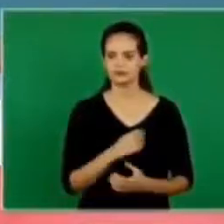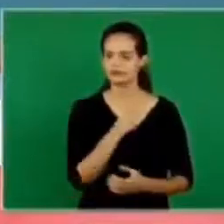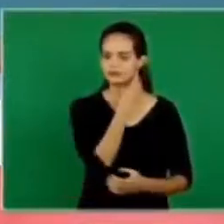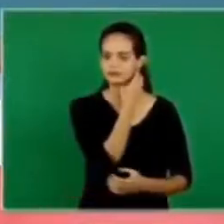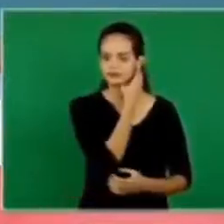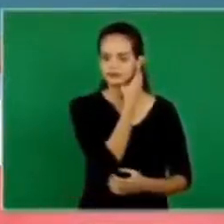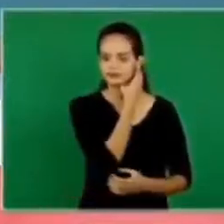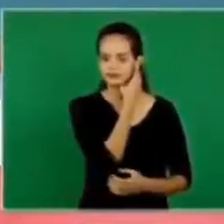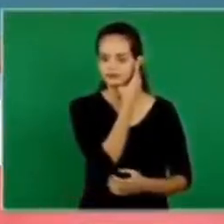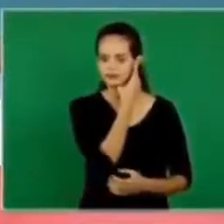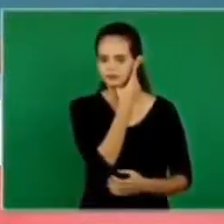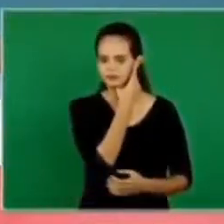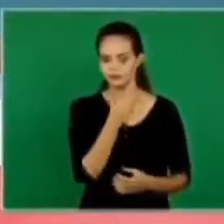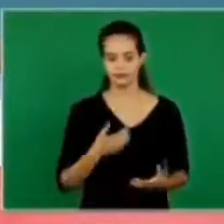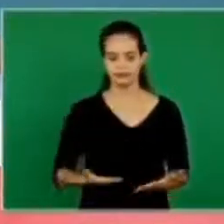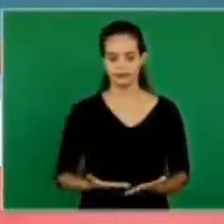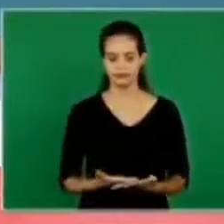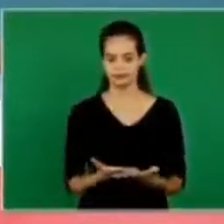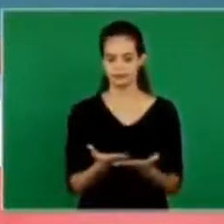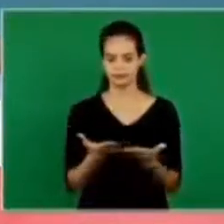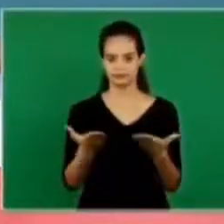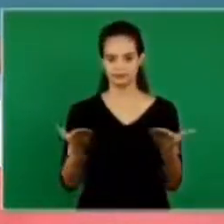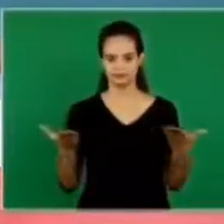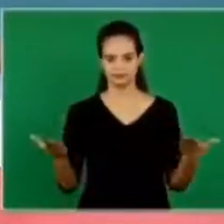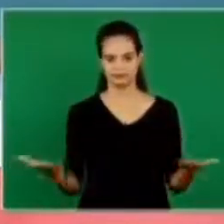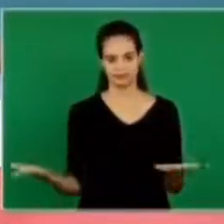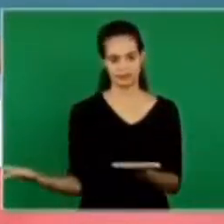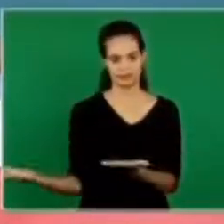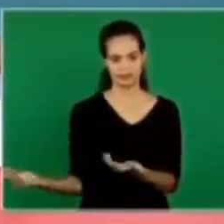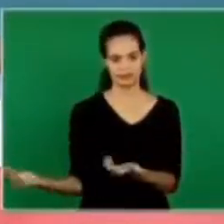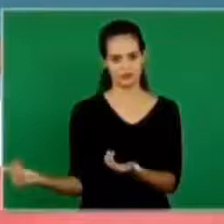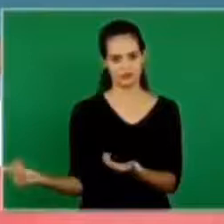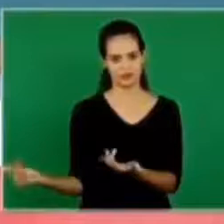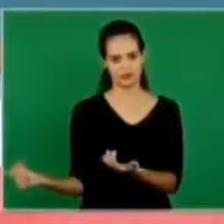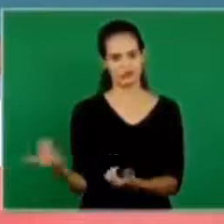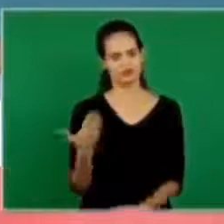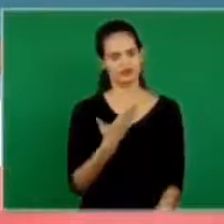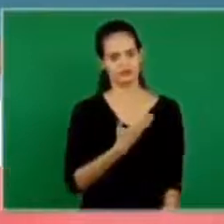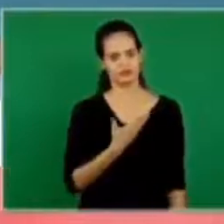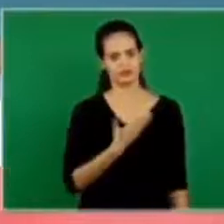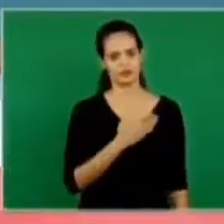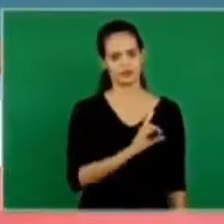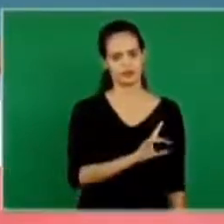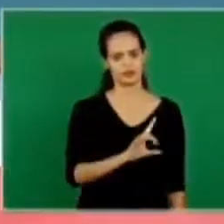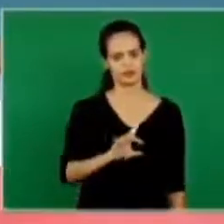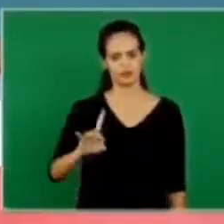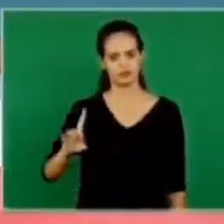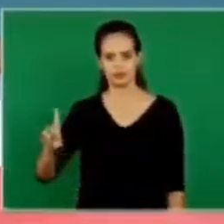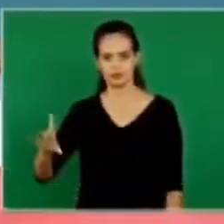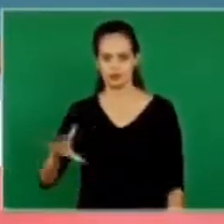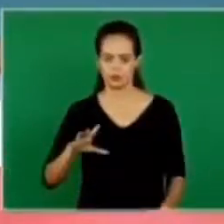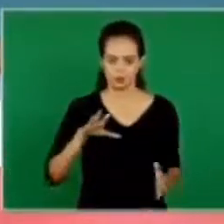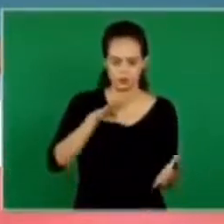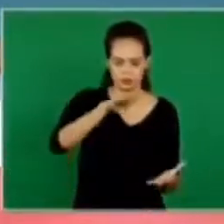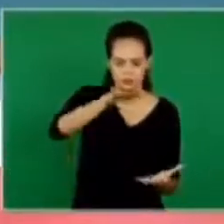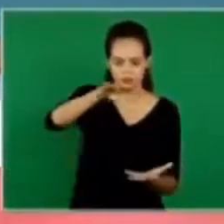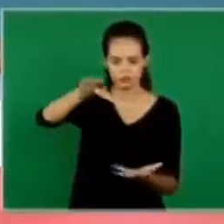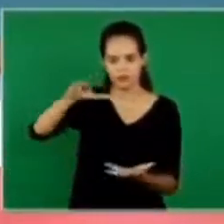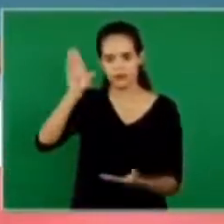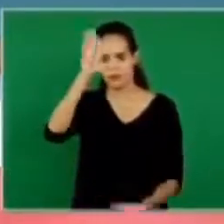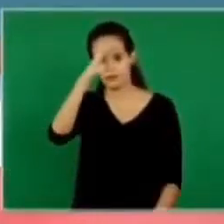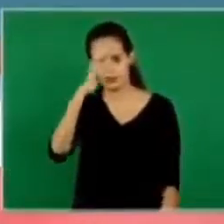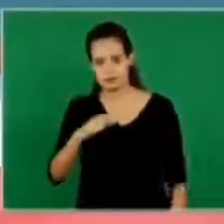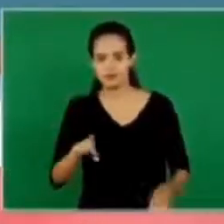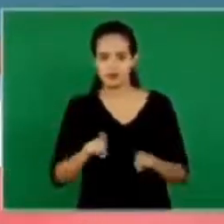Blessed be the name of the Lord. We greet the youth, the brethren, the entire Brazil and outside of